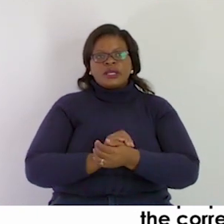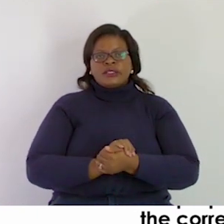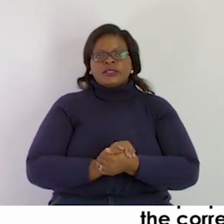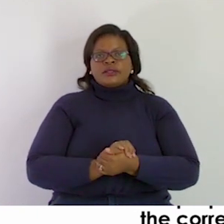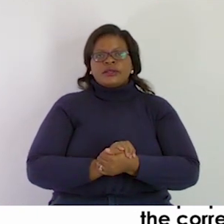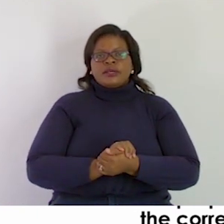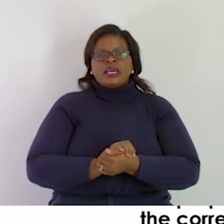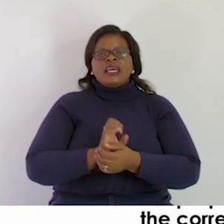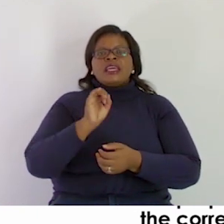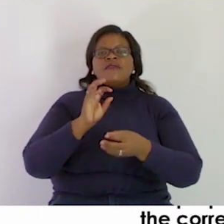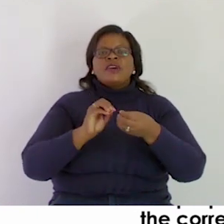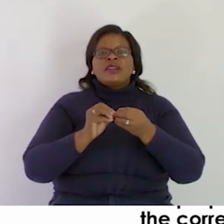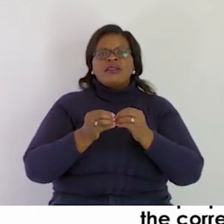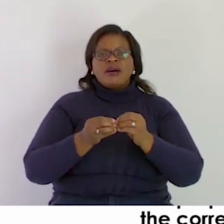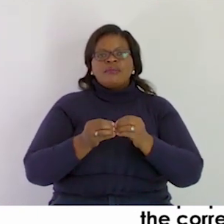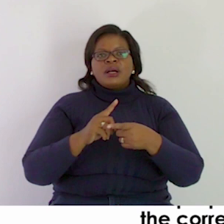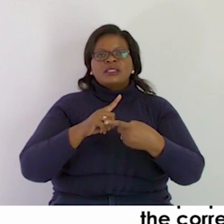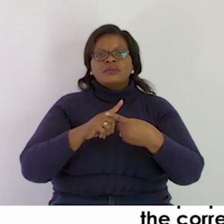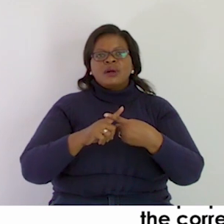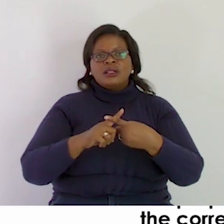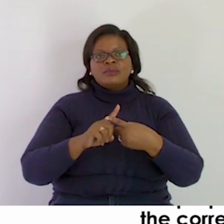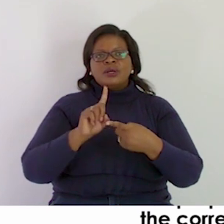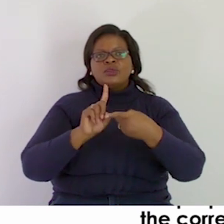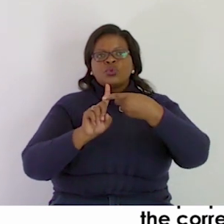is multiplied by 1,